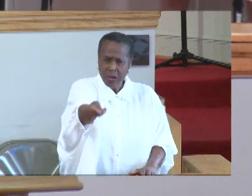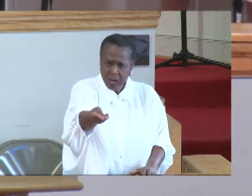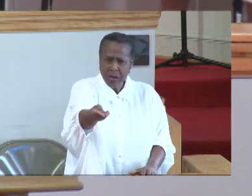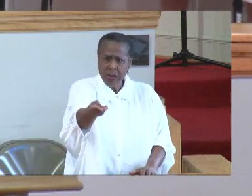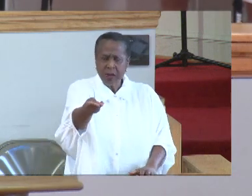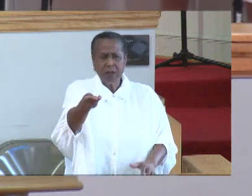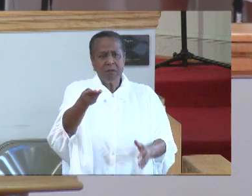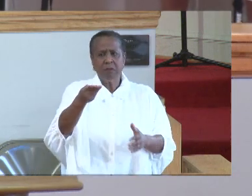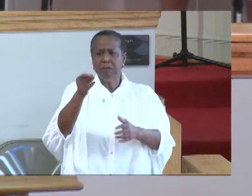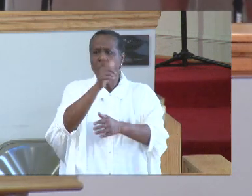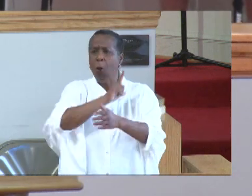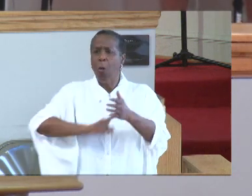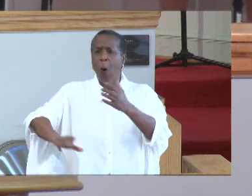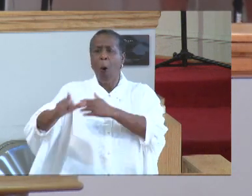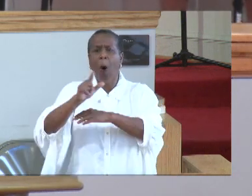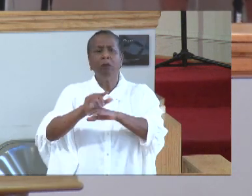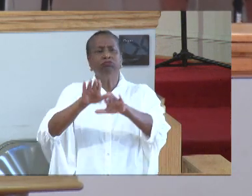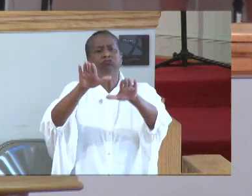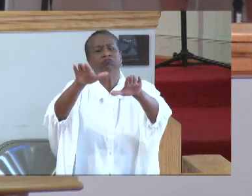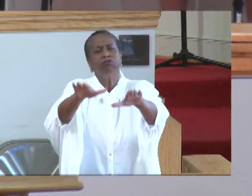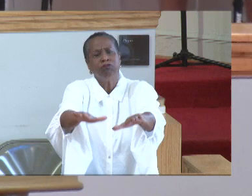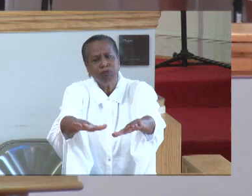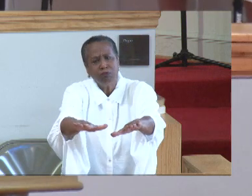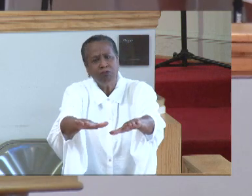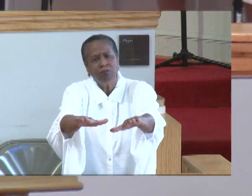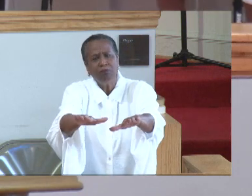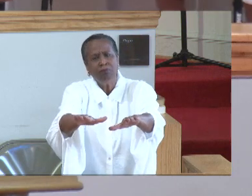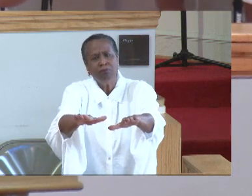laid gently but weightily